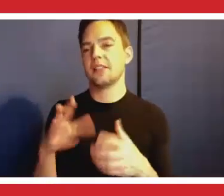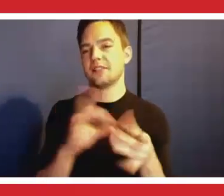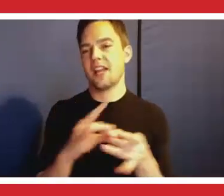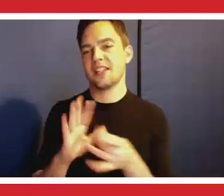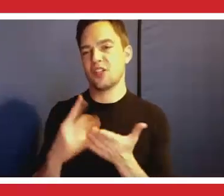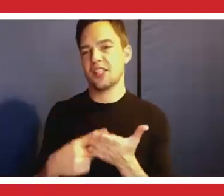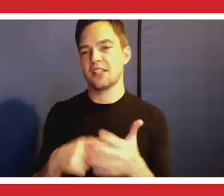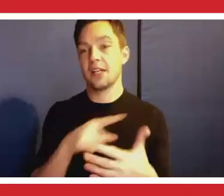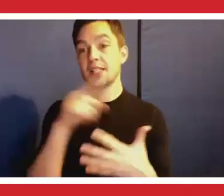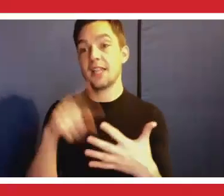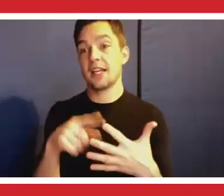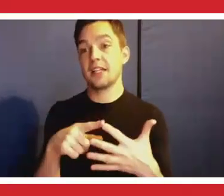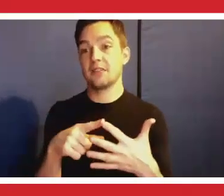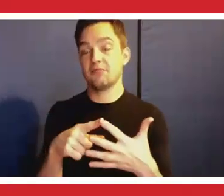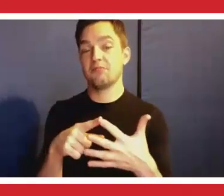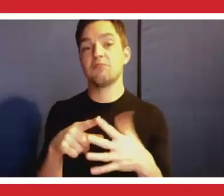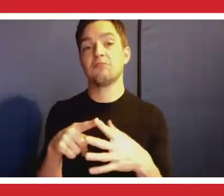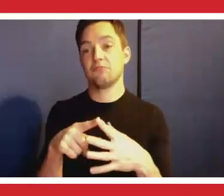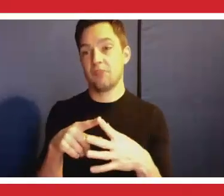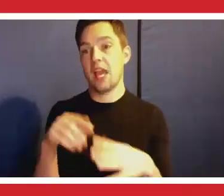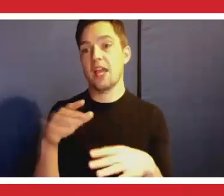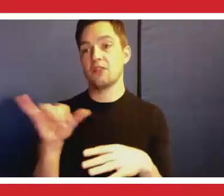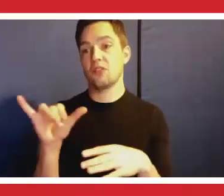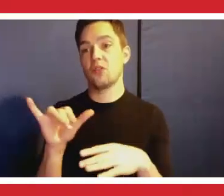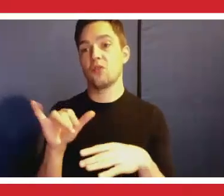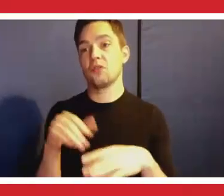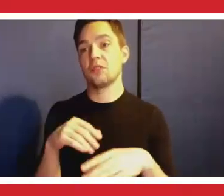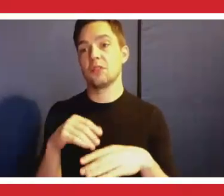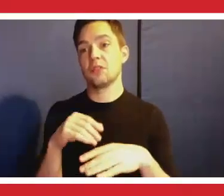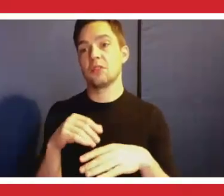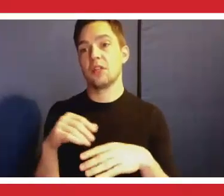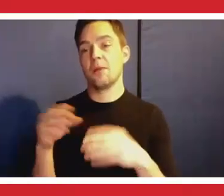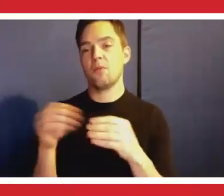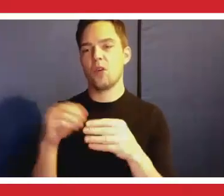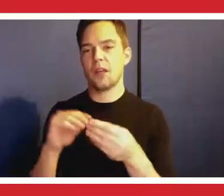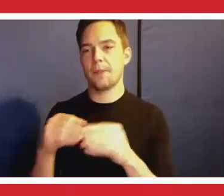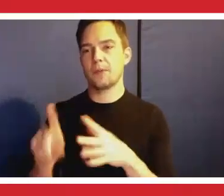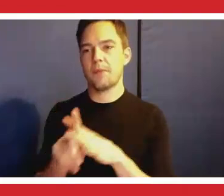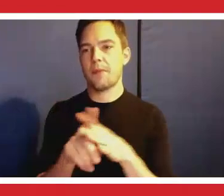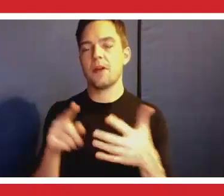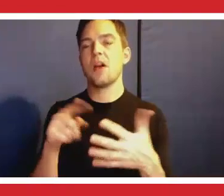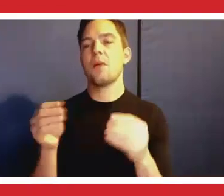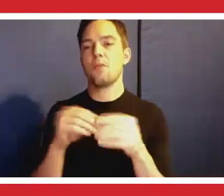that, and crawling up the numbers, is more technology and knowledge